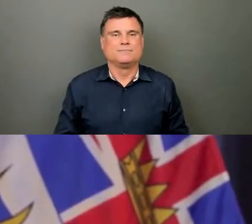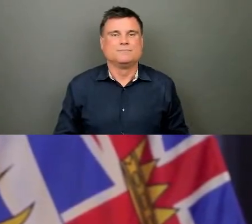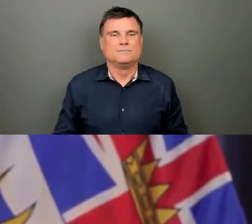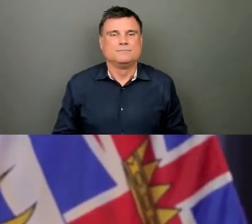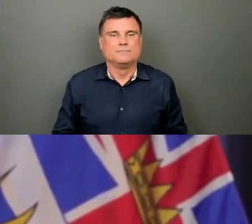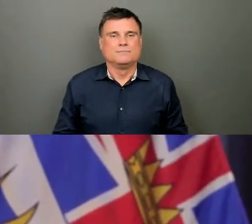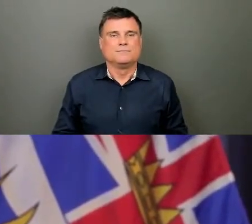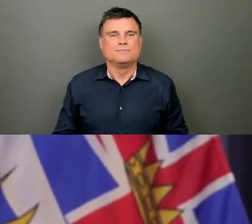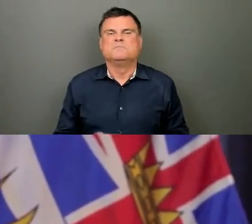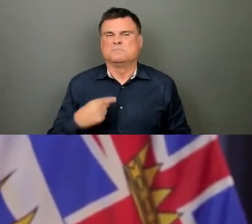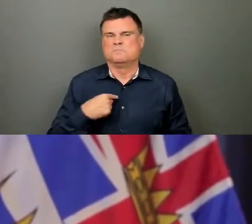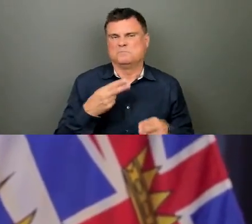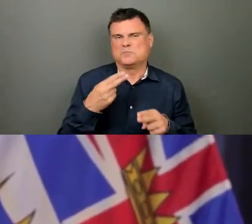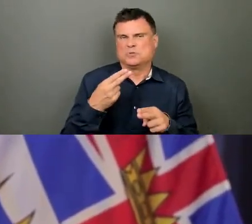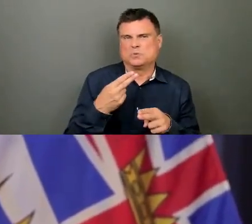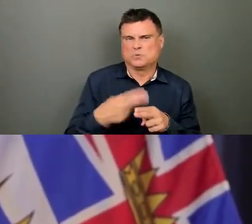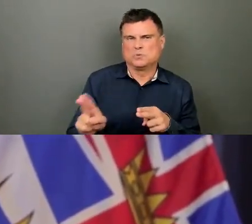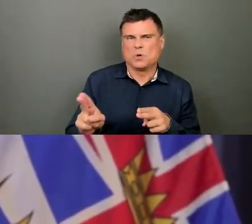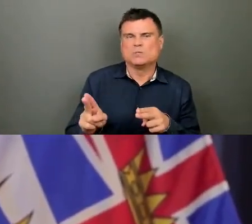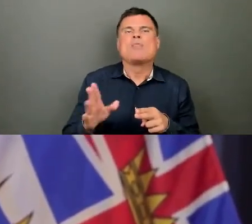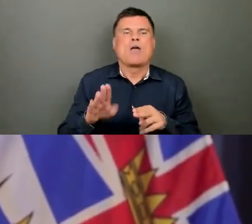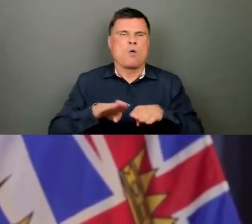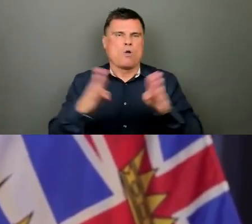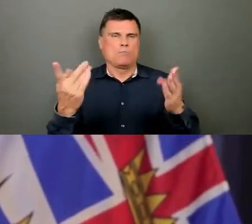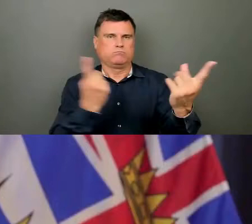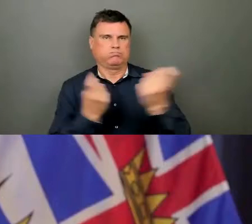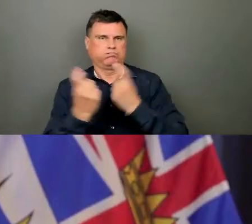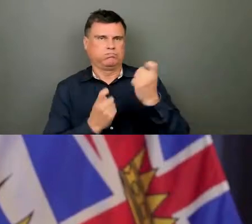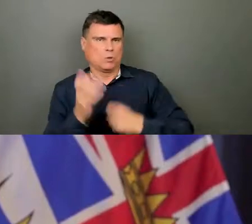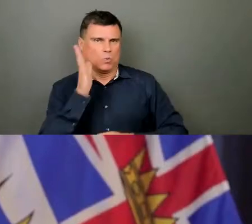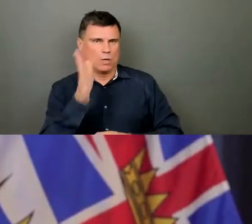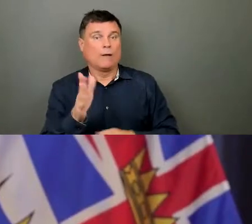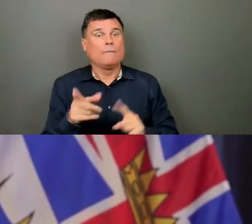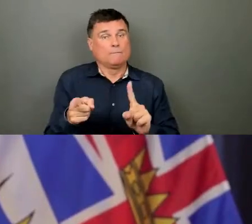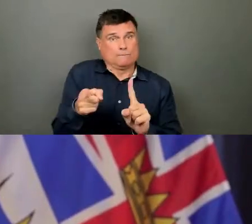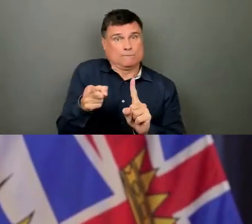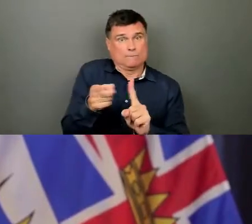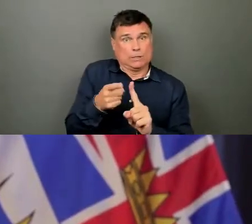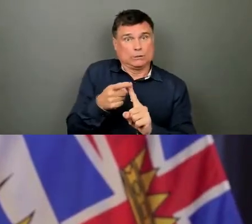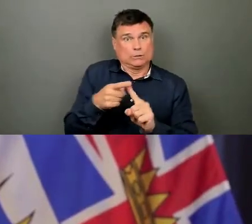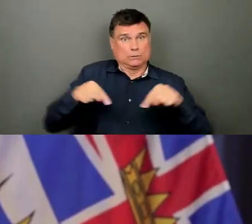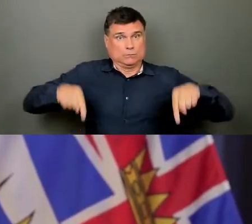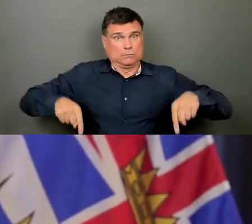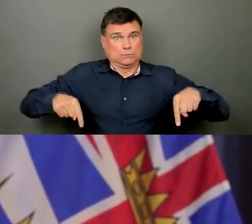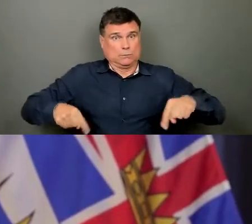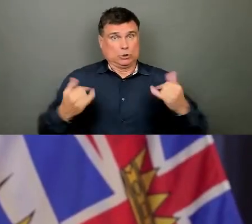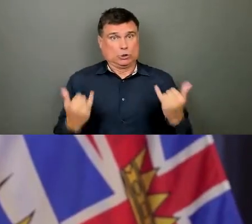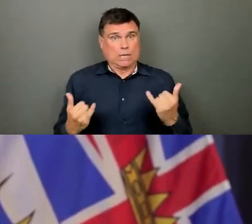take very long. I want to make a couple of points. First of all, as of today,